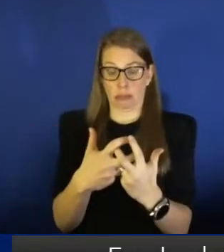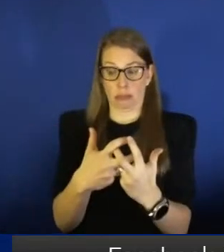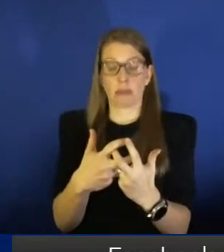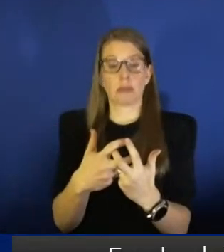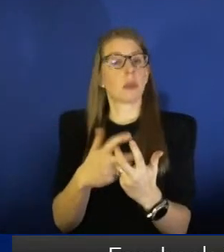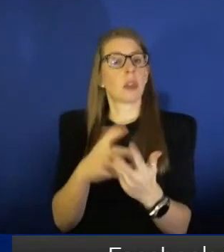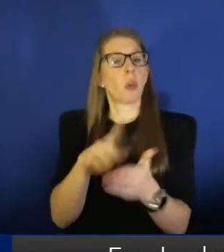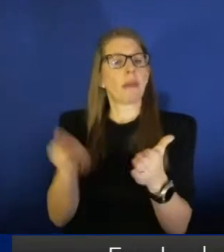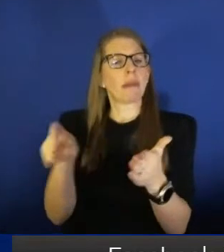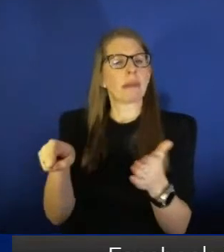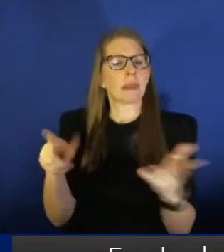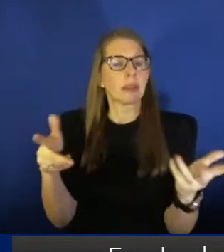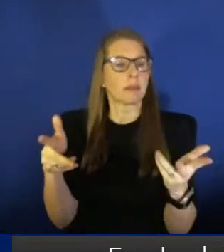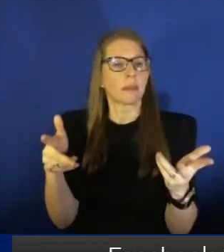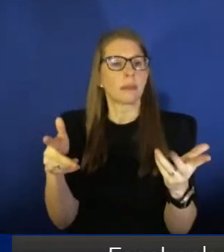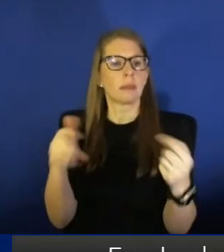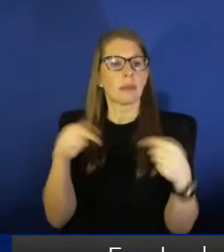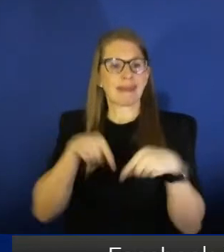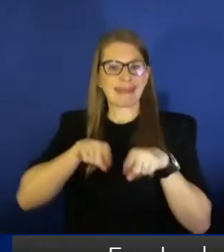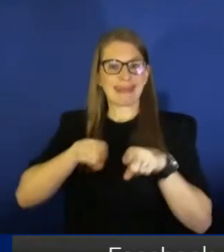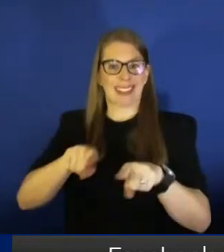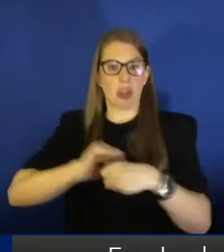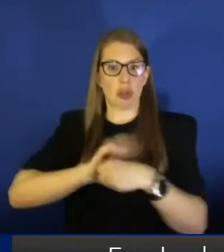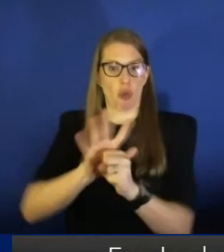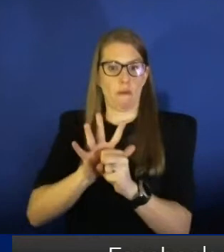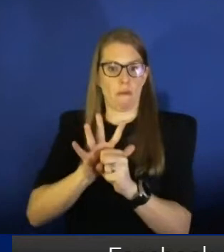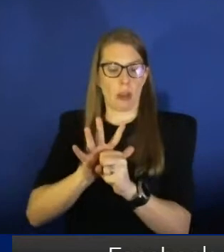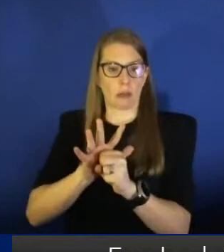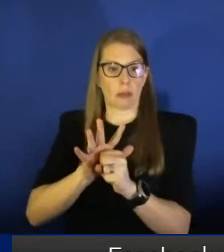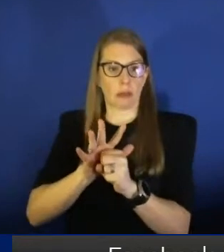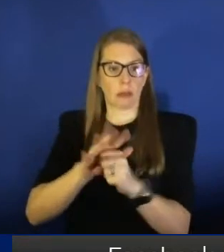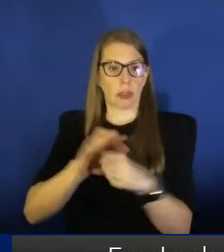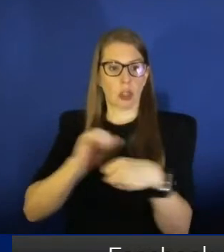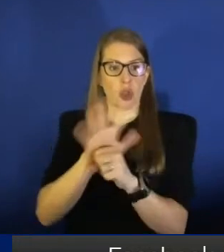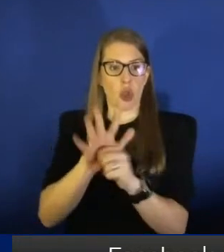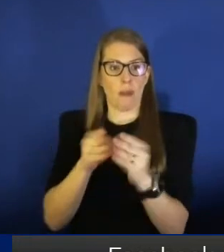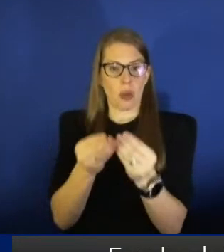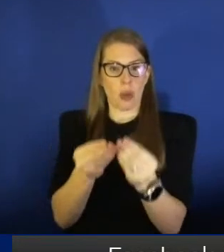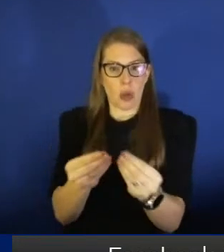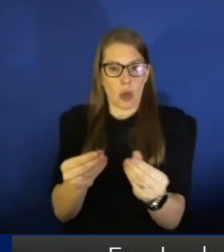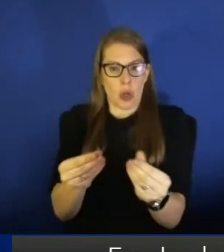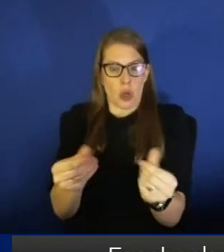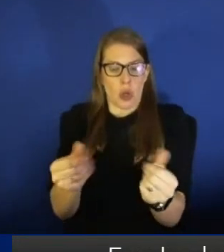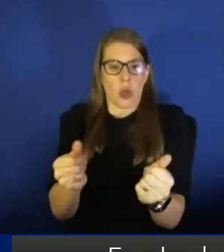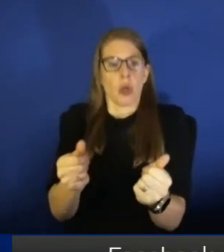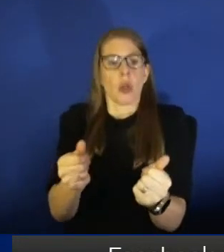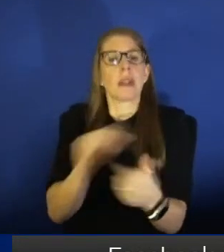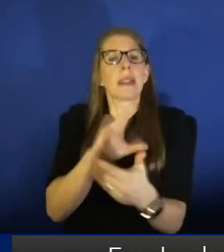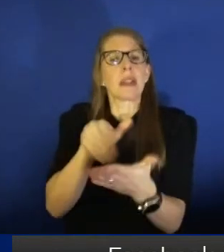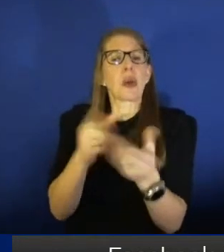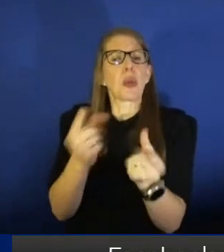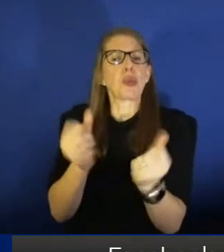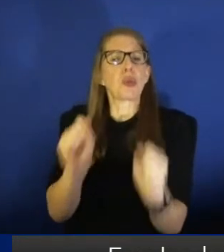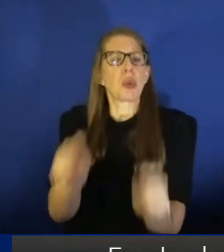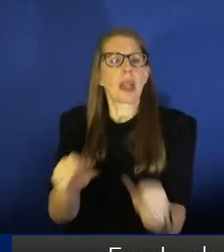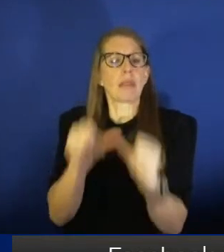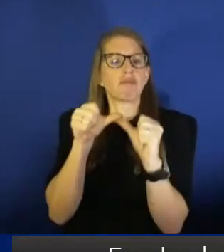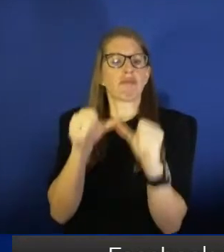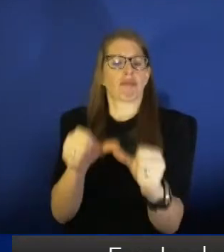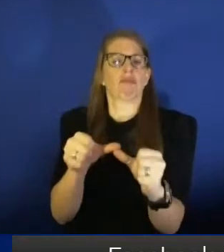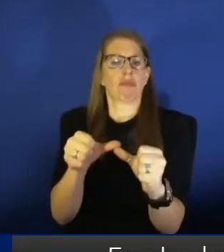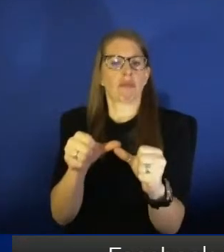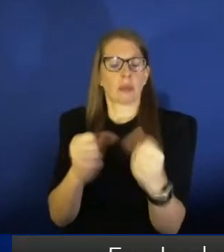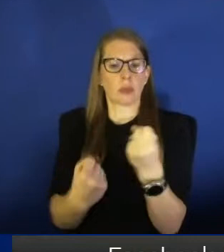during the COVID period? And when COVID is over, what can the center do to continue to